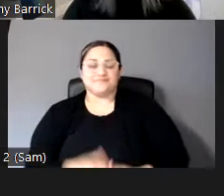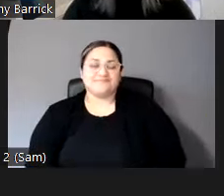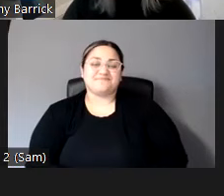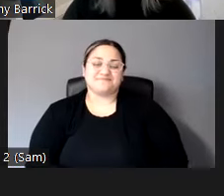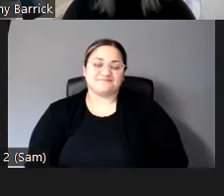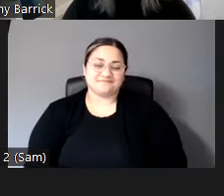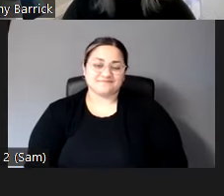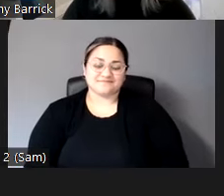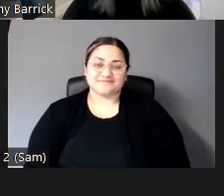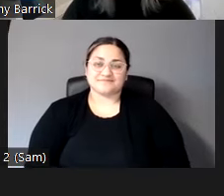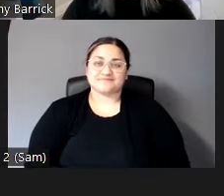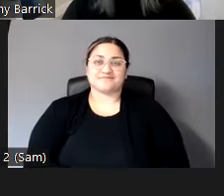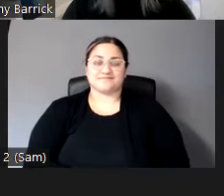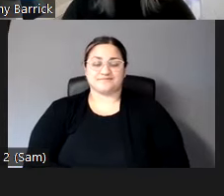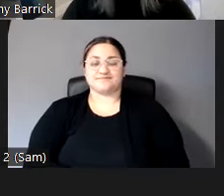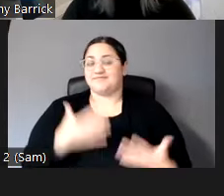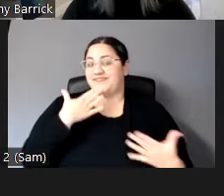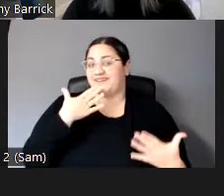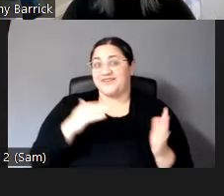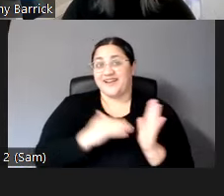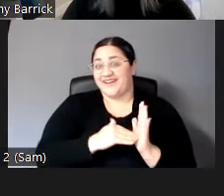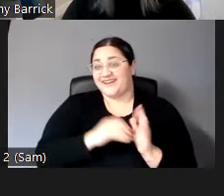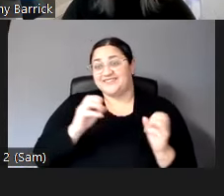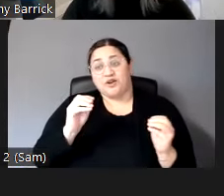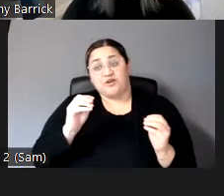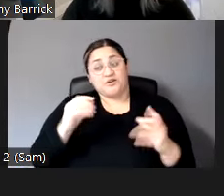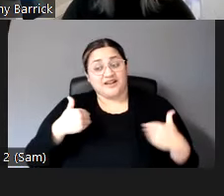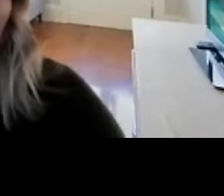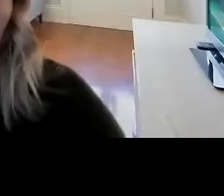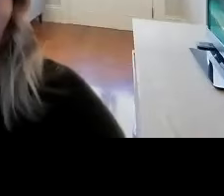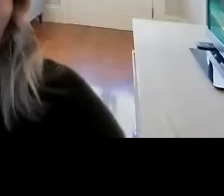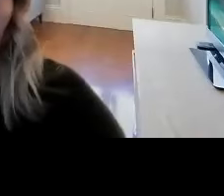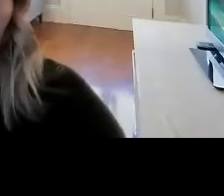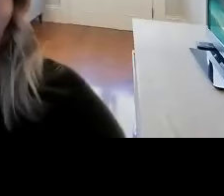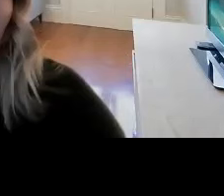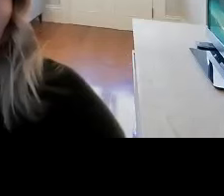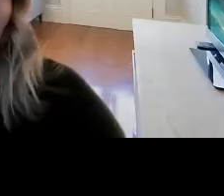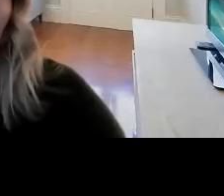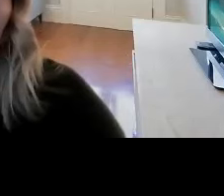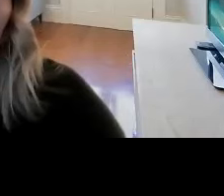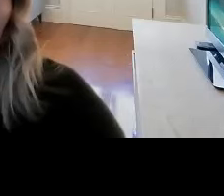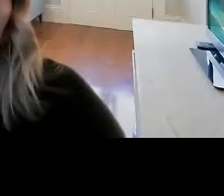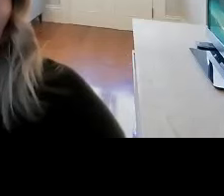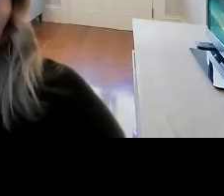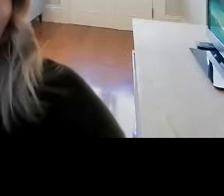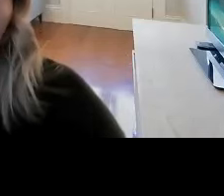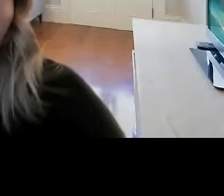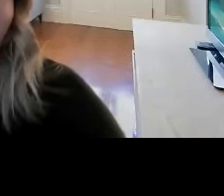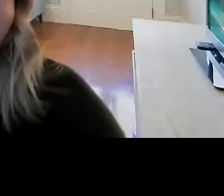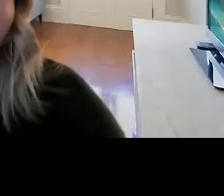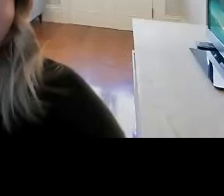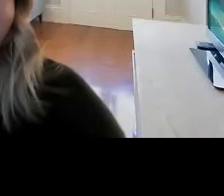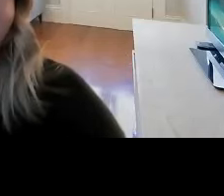much again, and everybody have a wonderful afternoon, and hopefully the snow stops